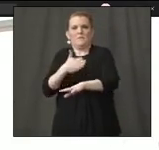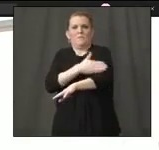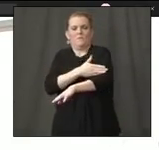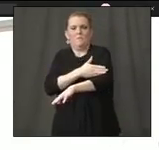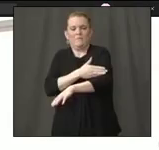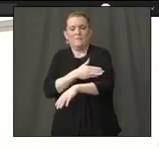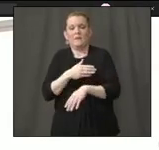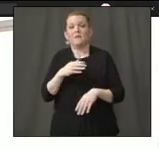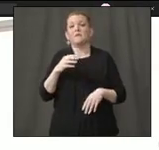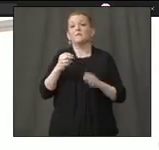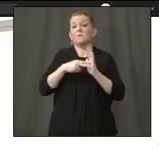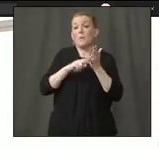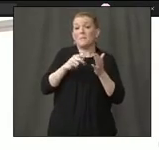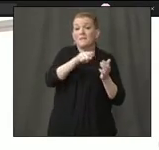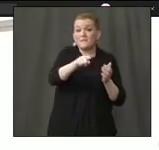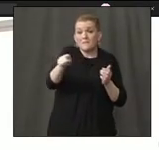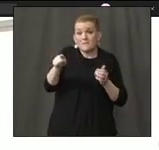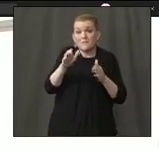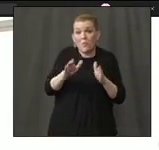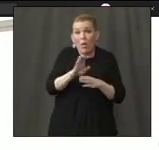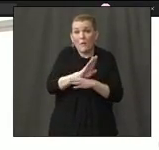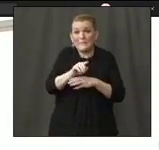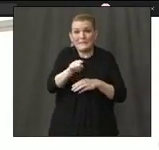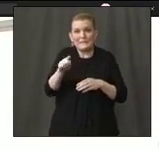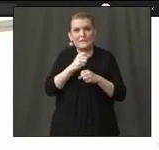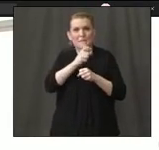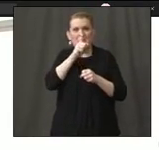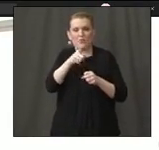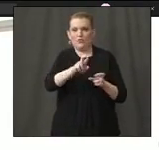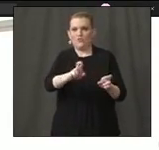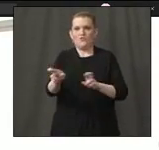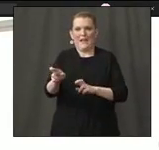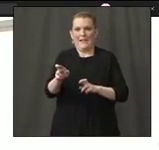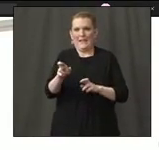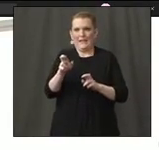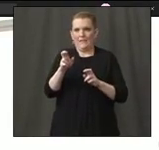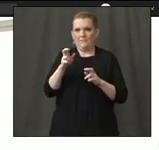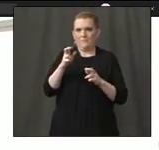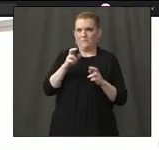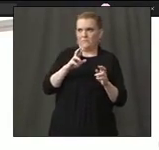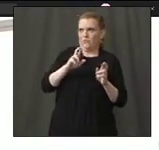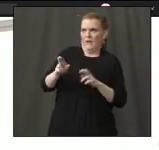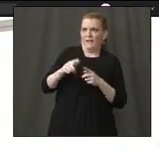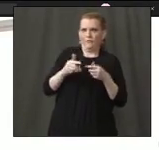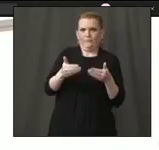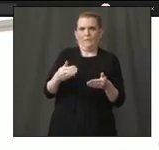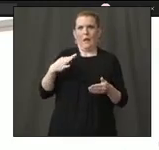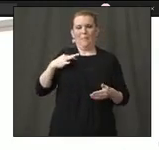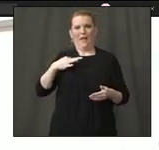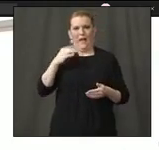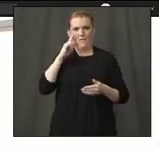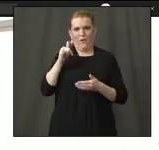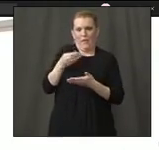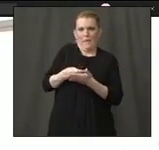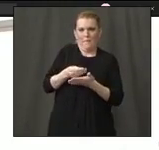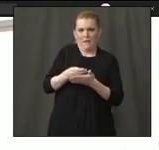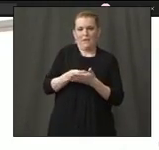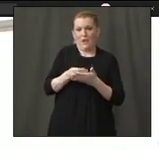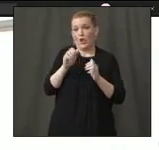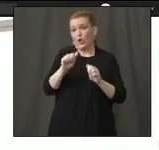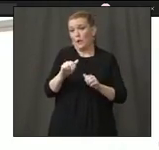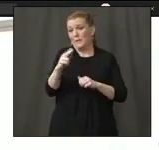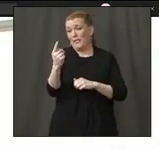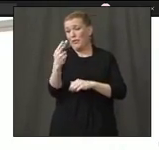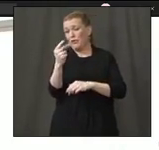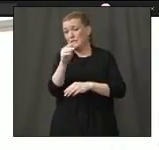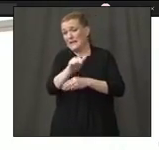apply for these dollars by as early as Thursday night or Friday morning. Two major